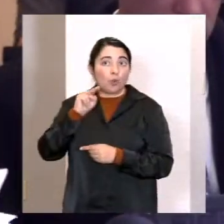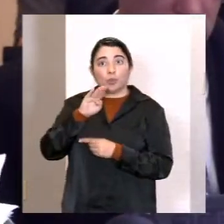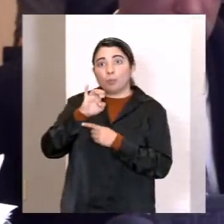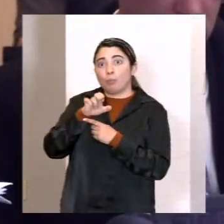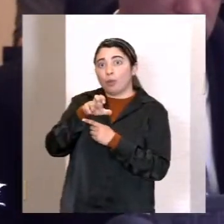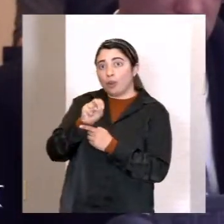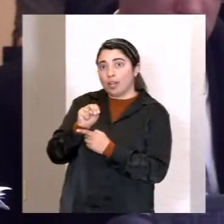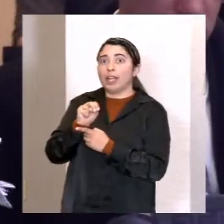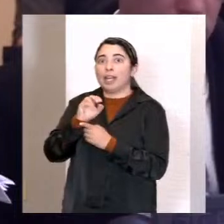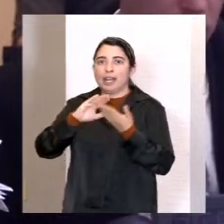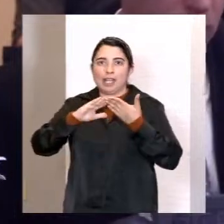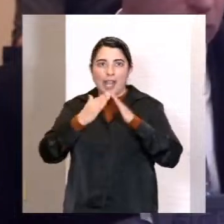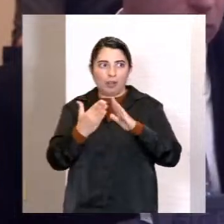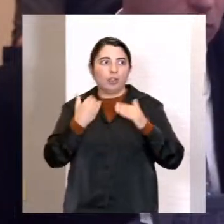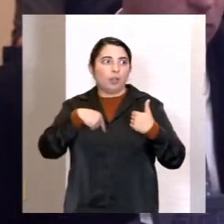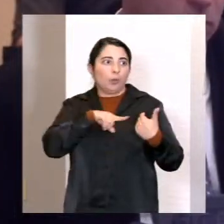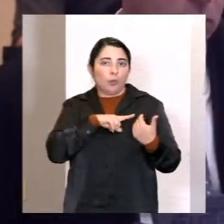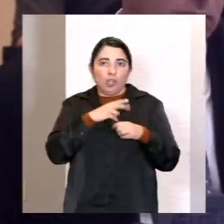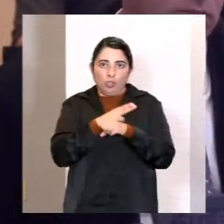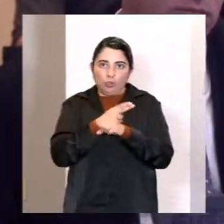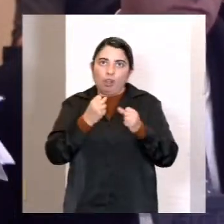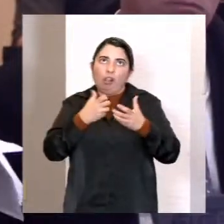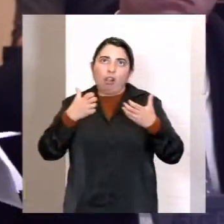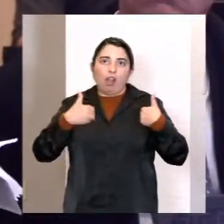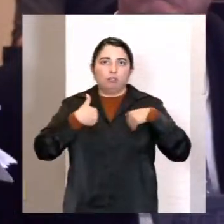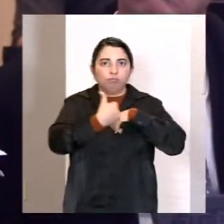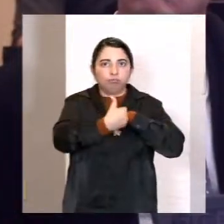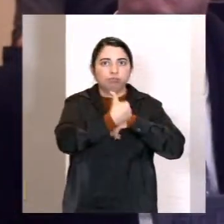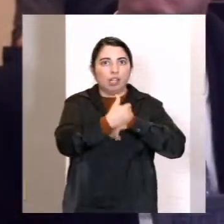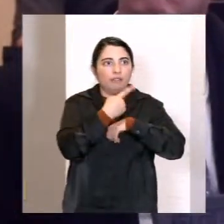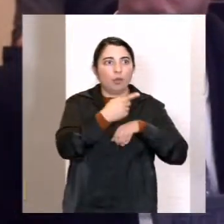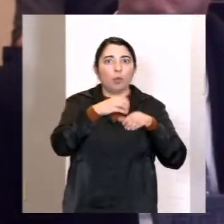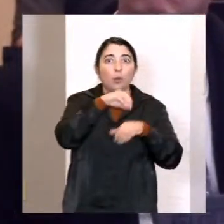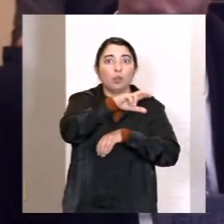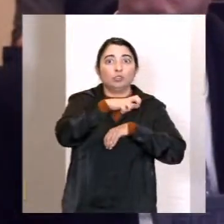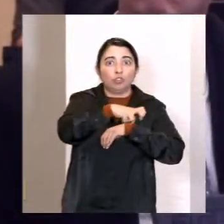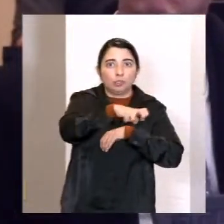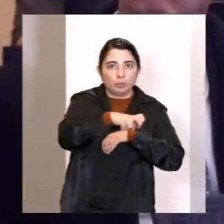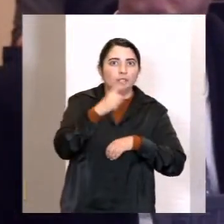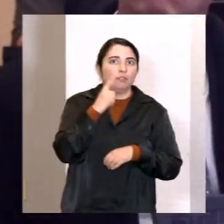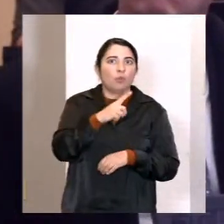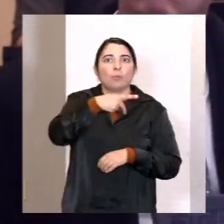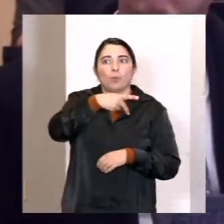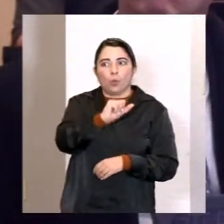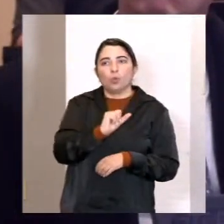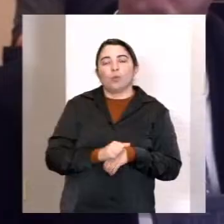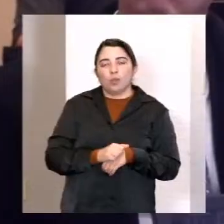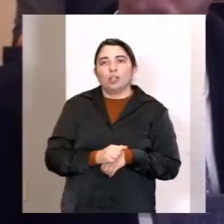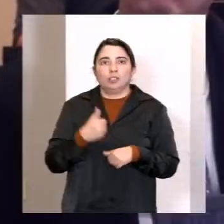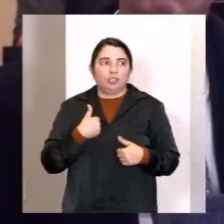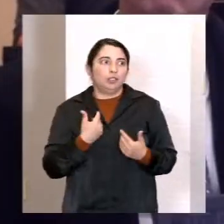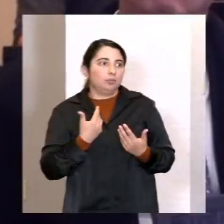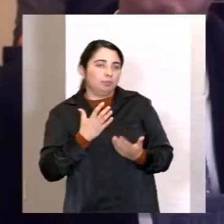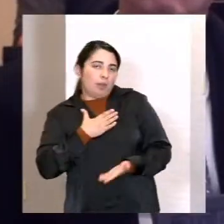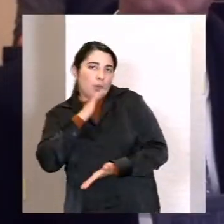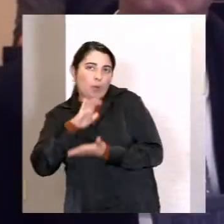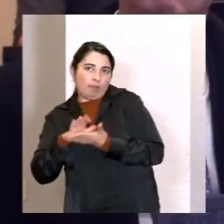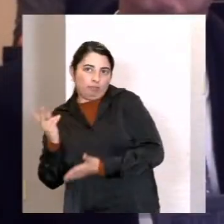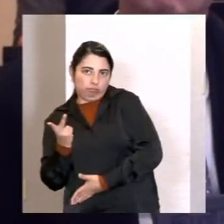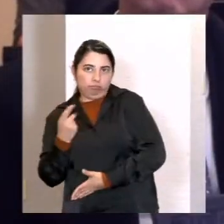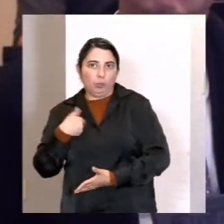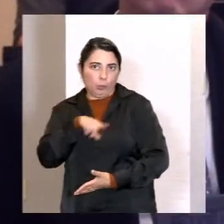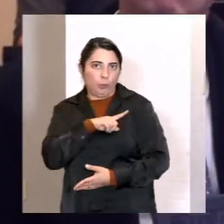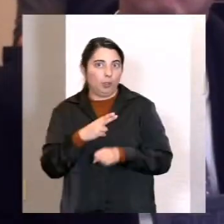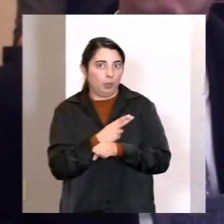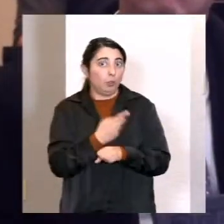heavy users of Port Authority assets, so I'm here in that capacity as well tonight. We wanted to state on the record that we stand in